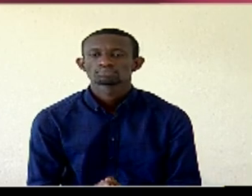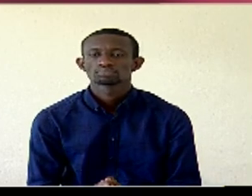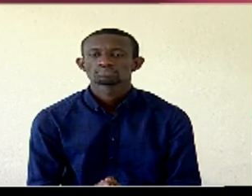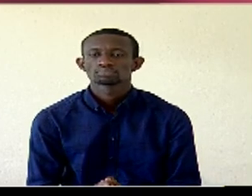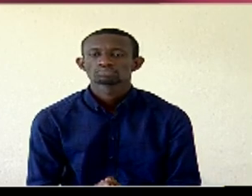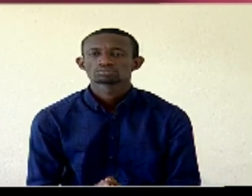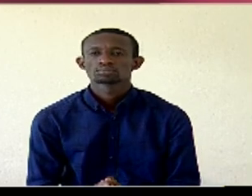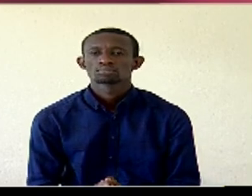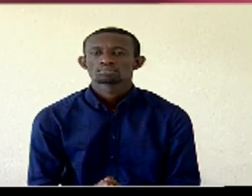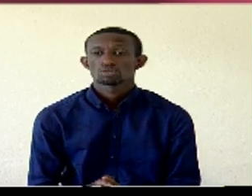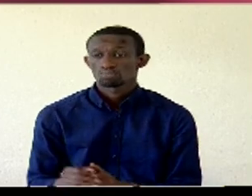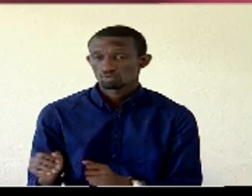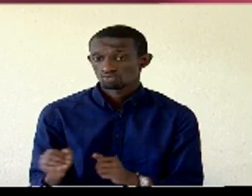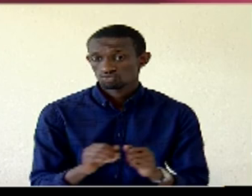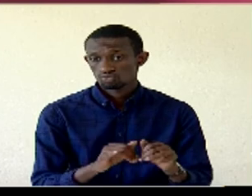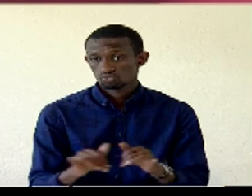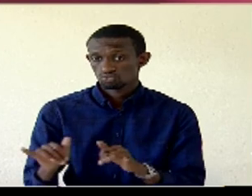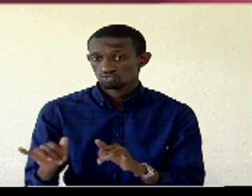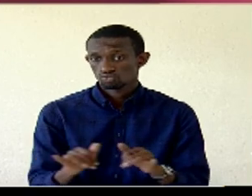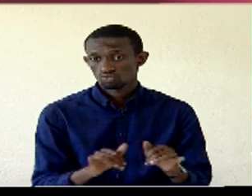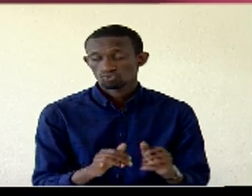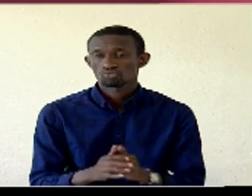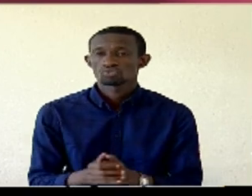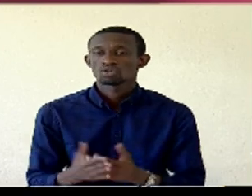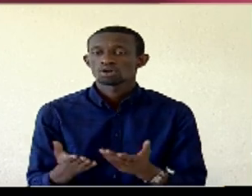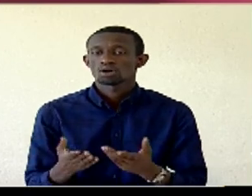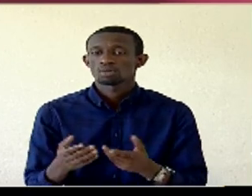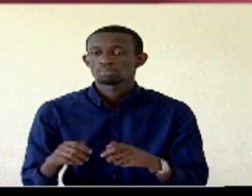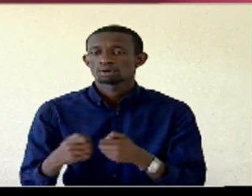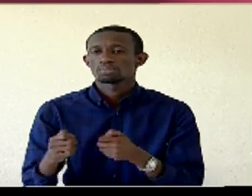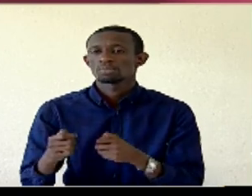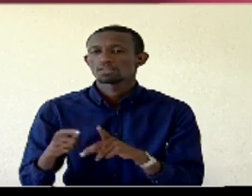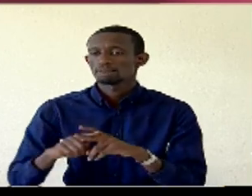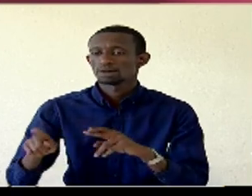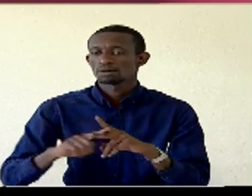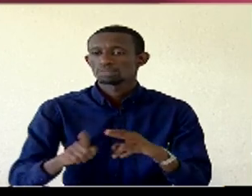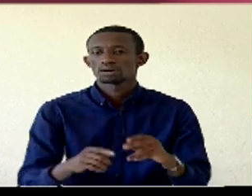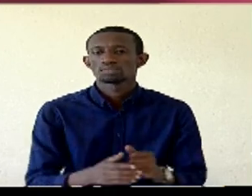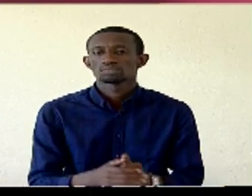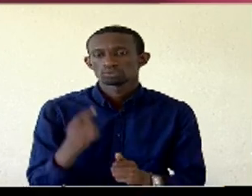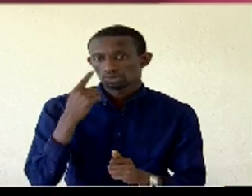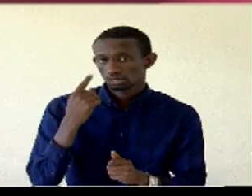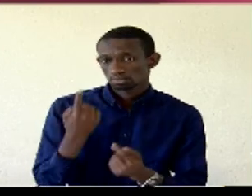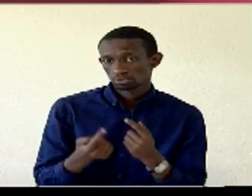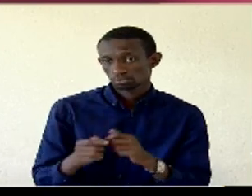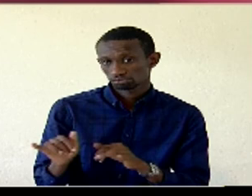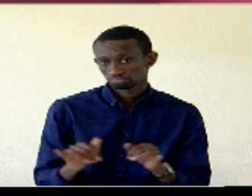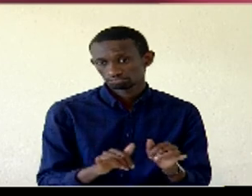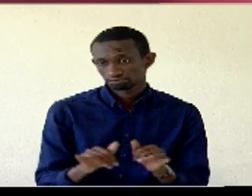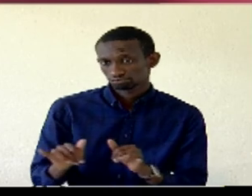The movement, do they actually migrate? Are we seeing them moving?